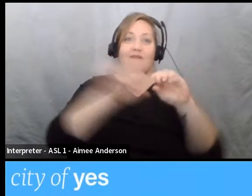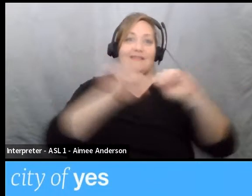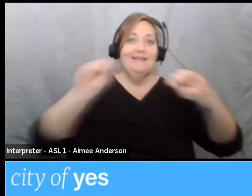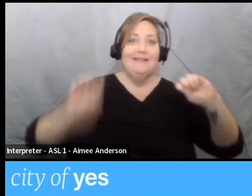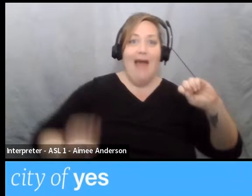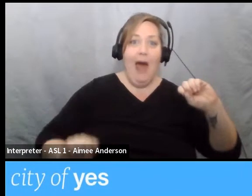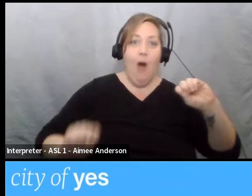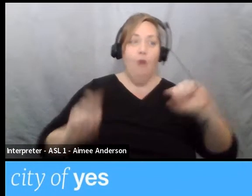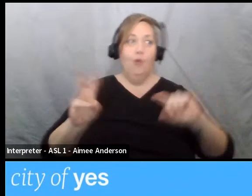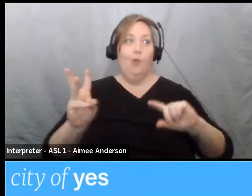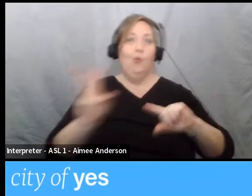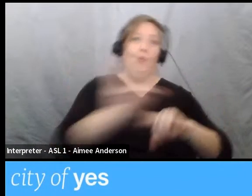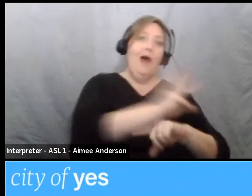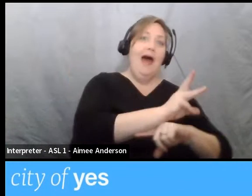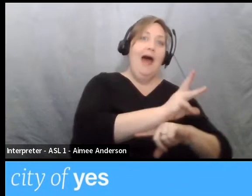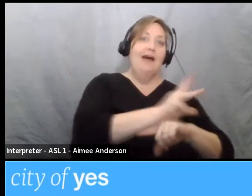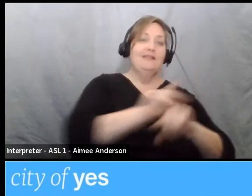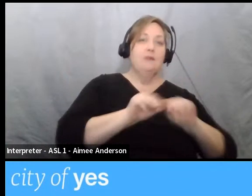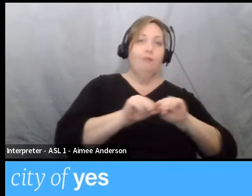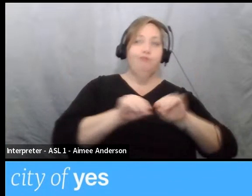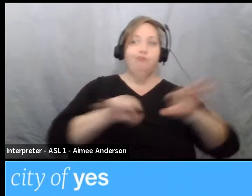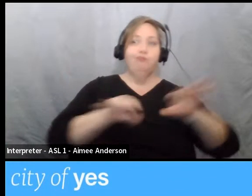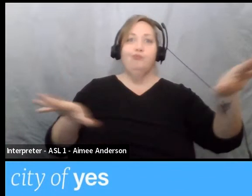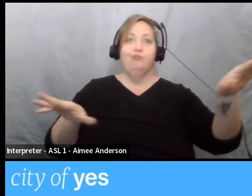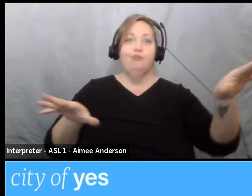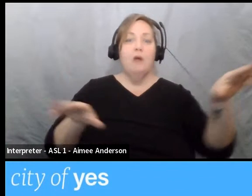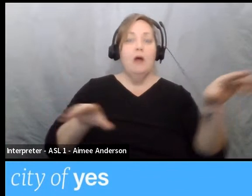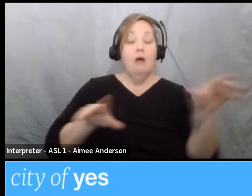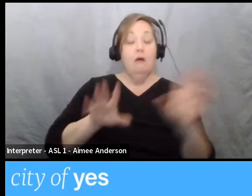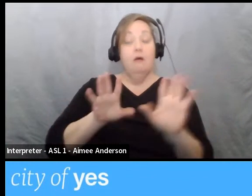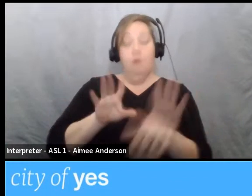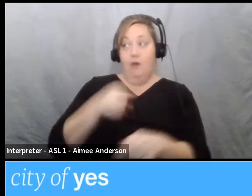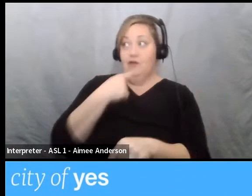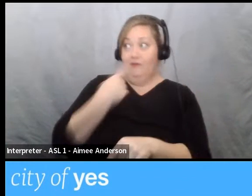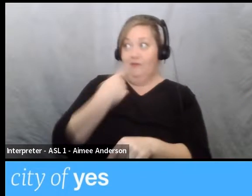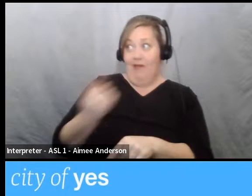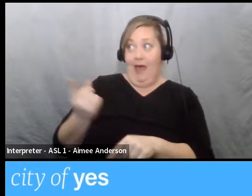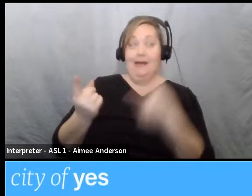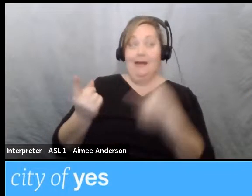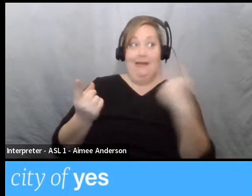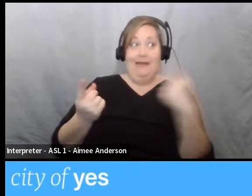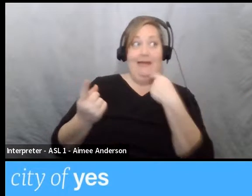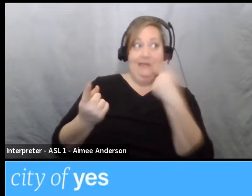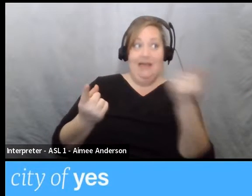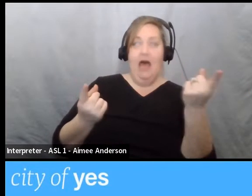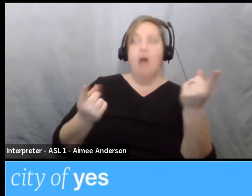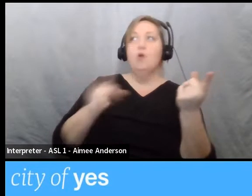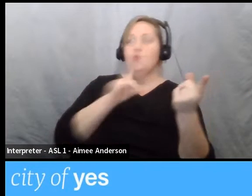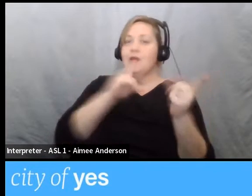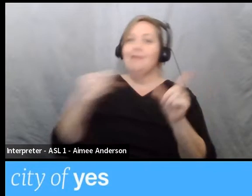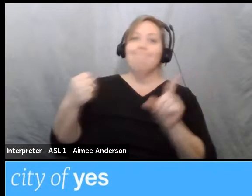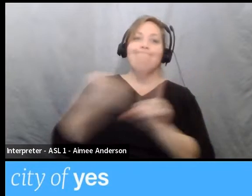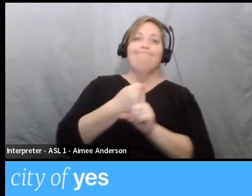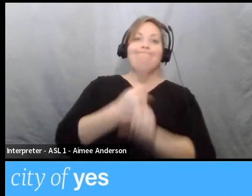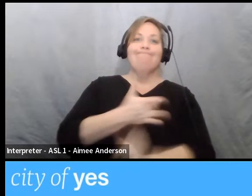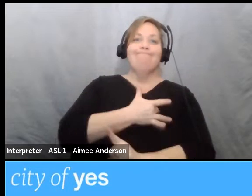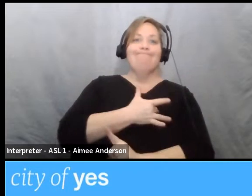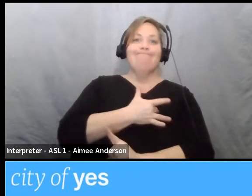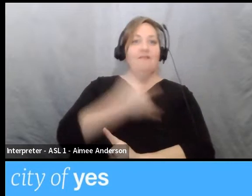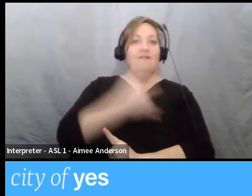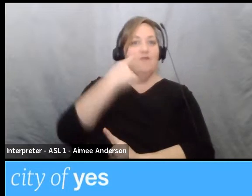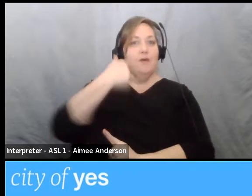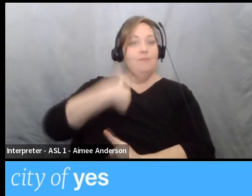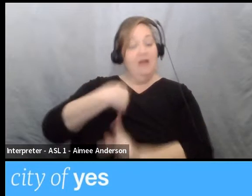or out west or whatever." And that, what you said and what he said just really drove home for me is that if we care about